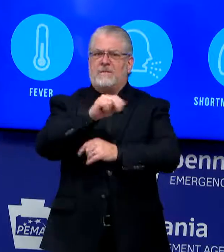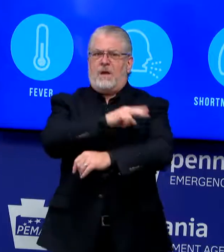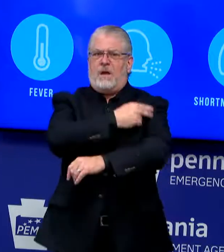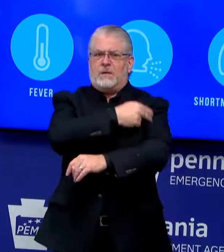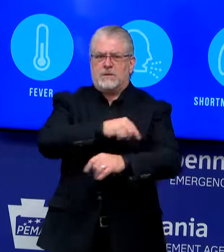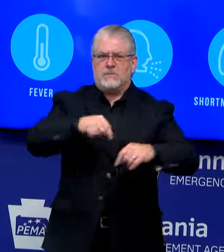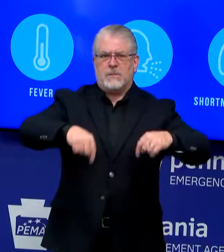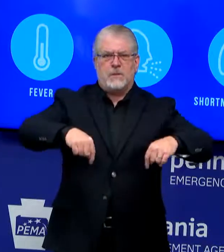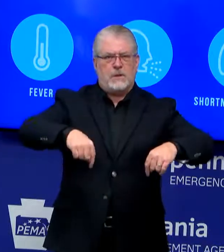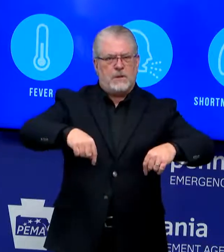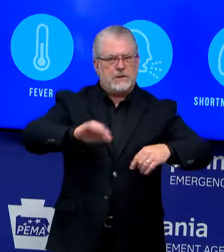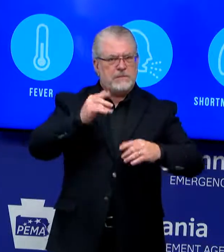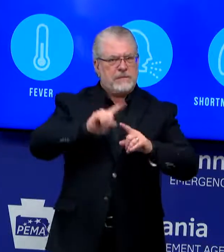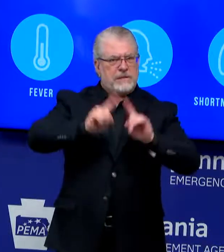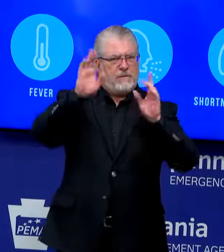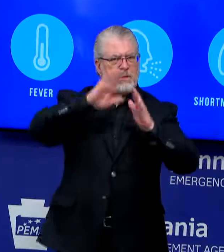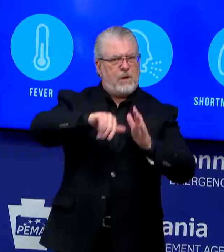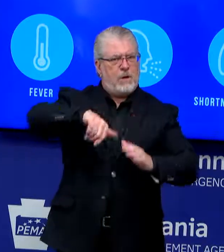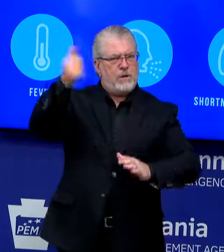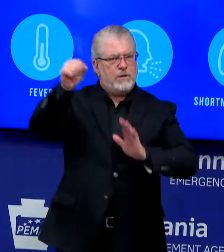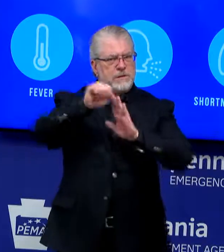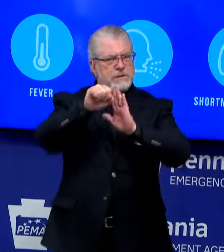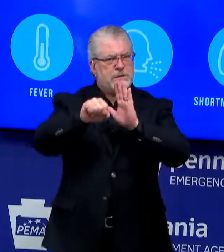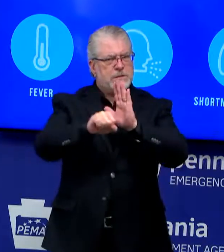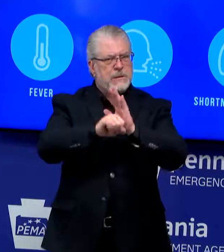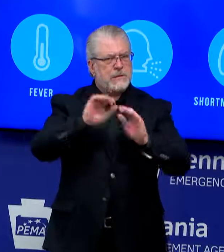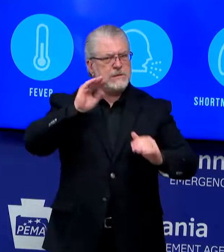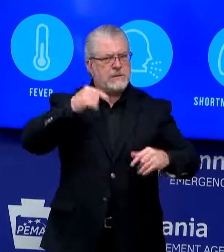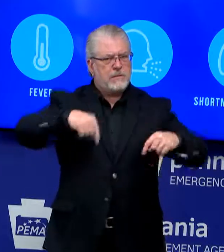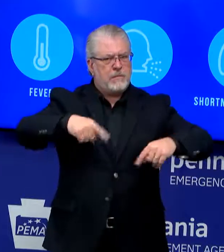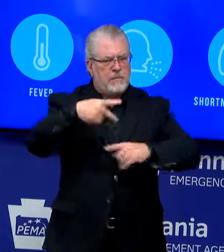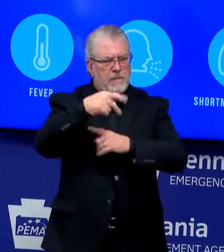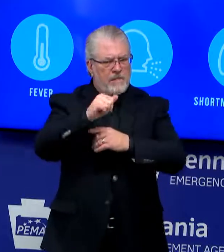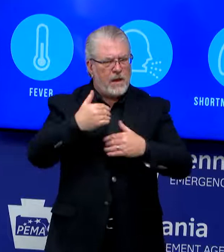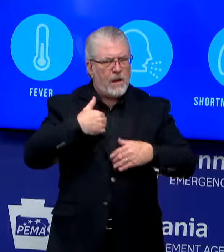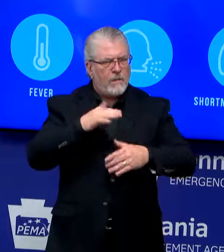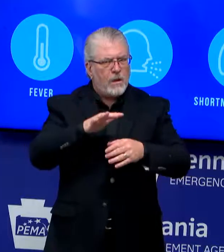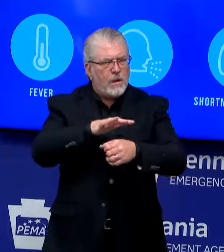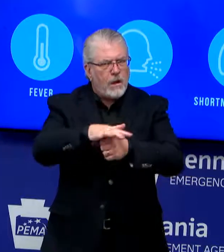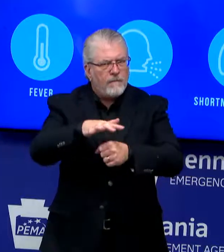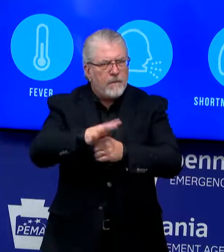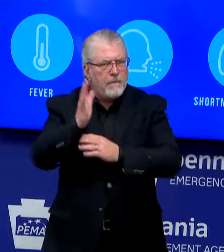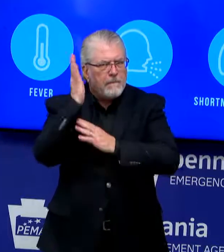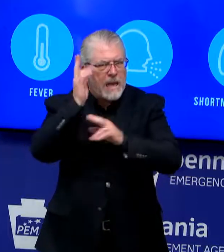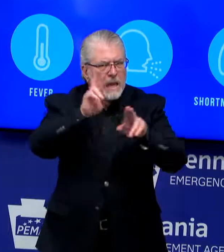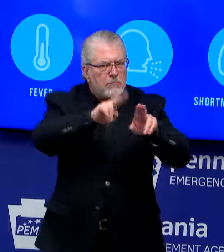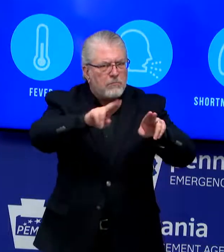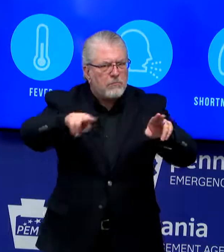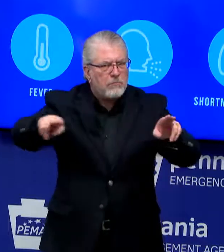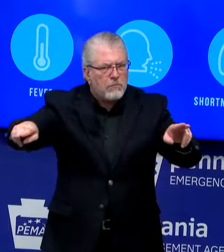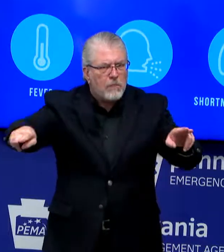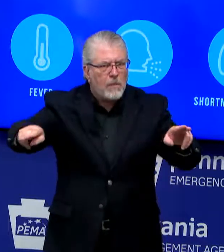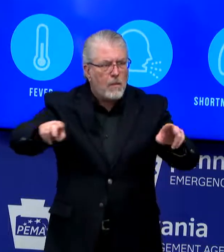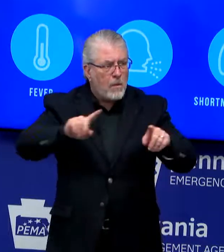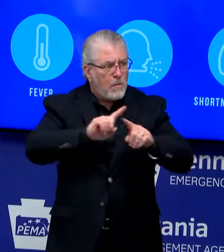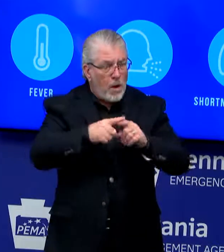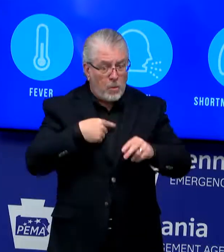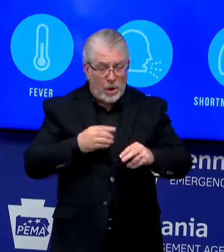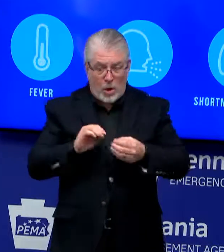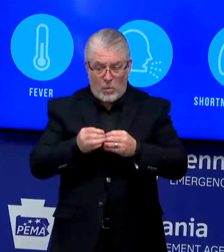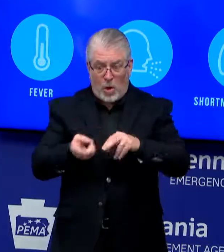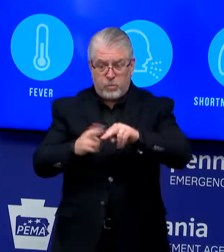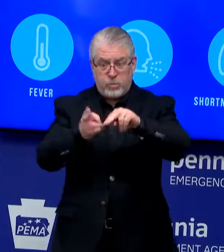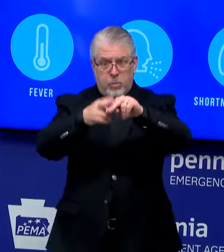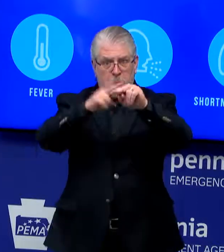beds and ICU beds for the coming spike in cases. Is that your understanding as well? And are Pennsylvania hospitals